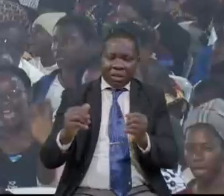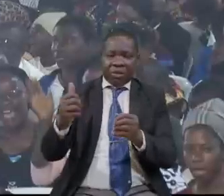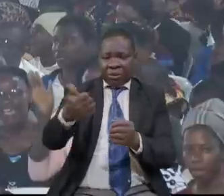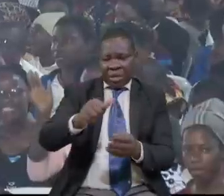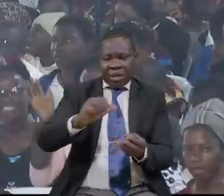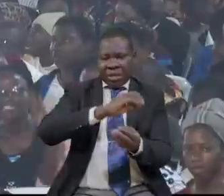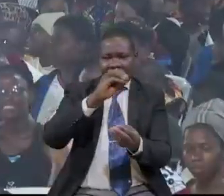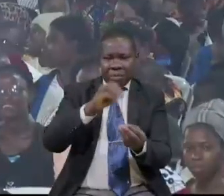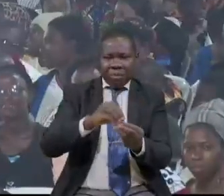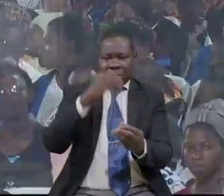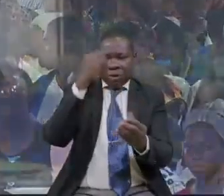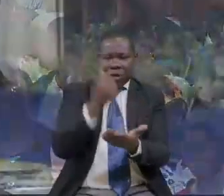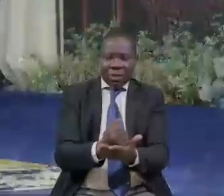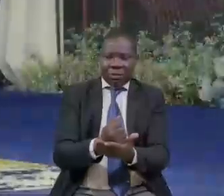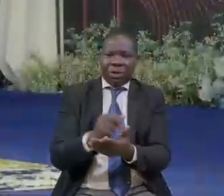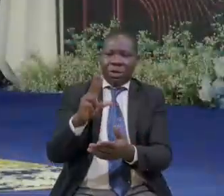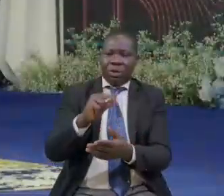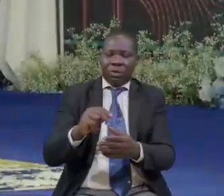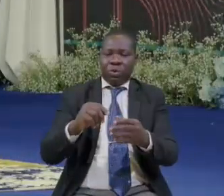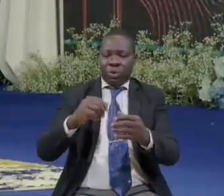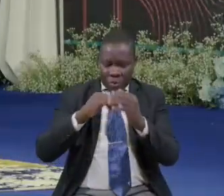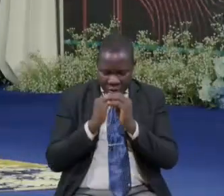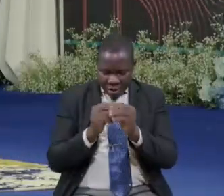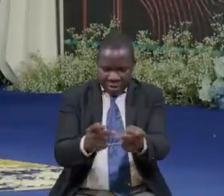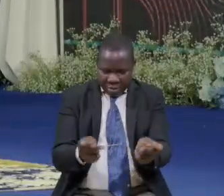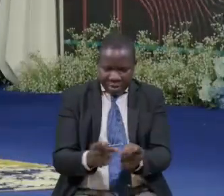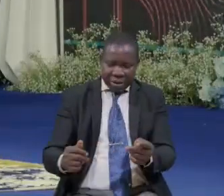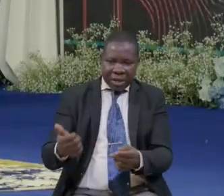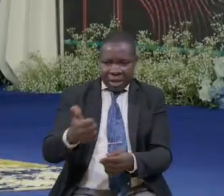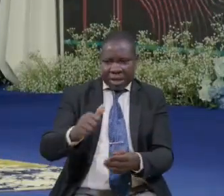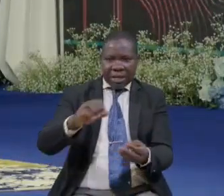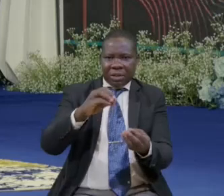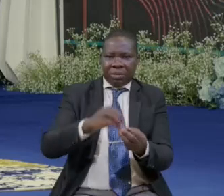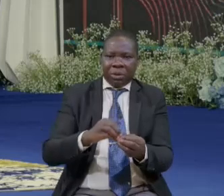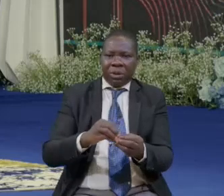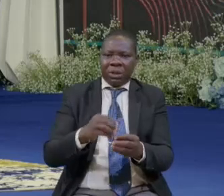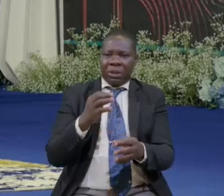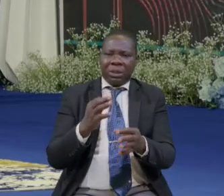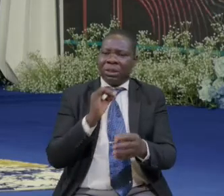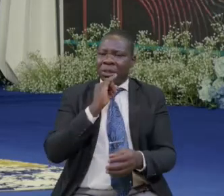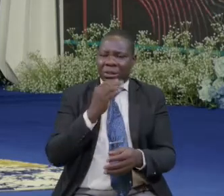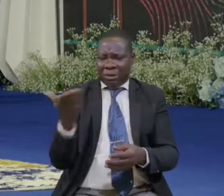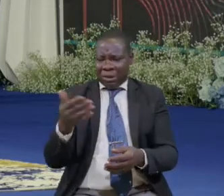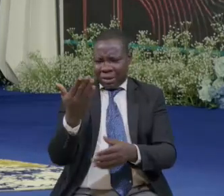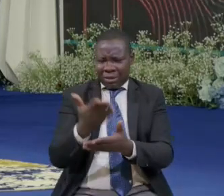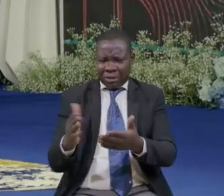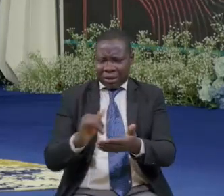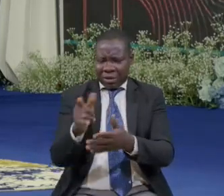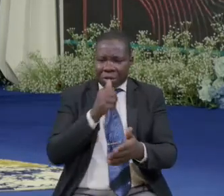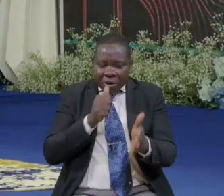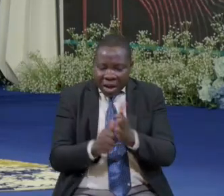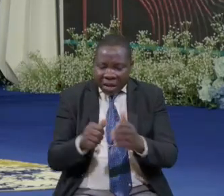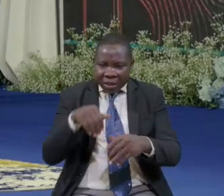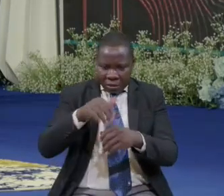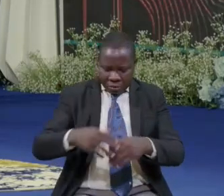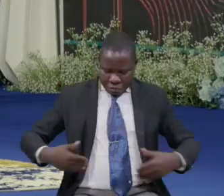anymore. No shrine anymore. If you have something you are hanging by your waist, you remove it, you throw it